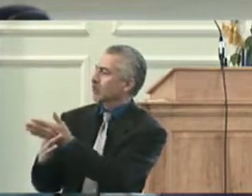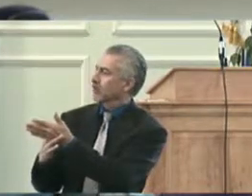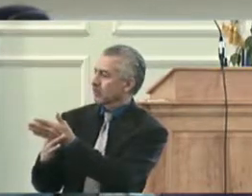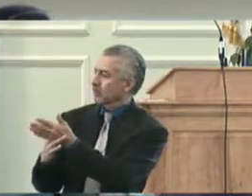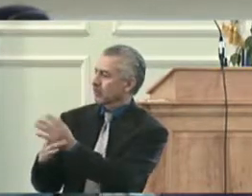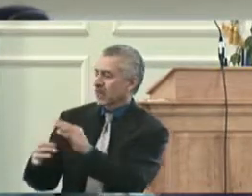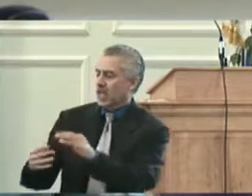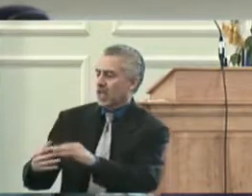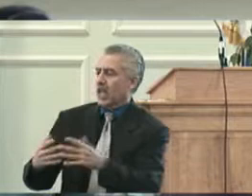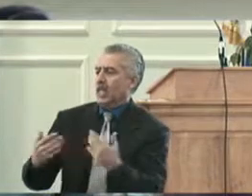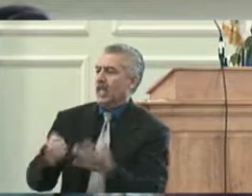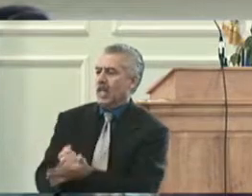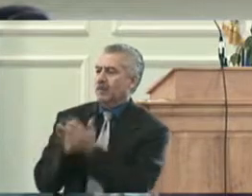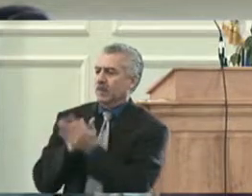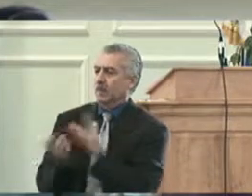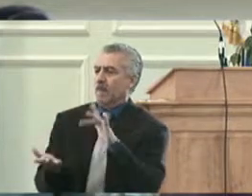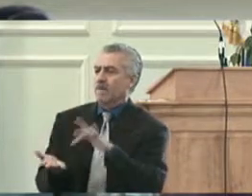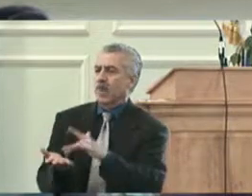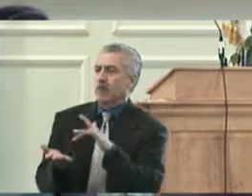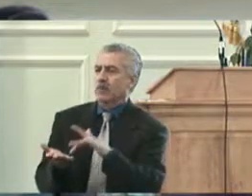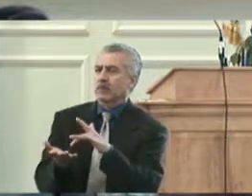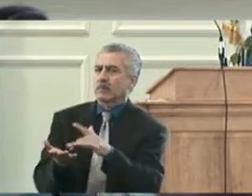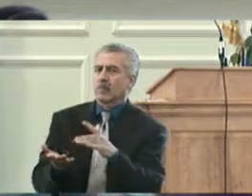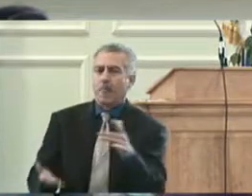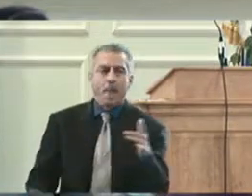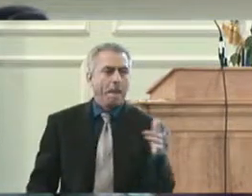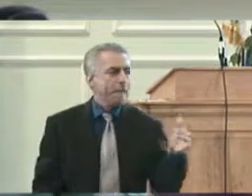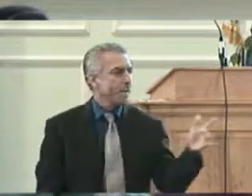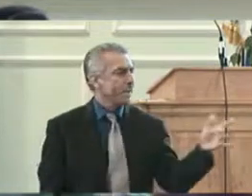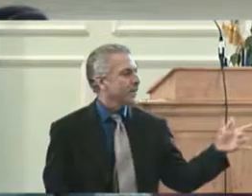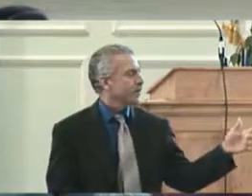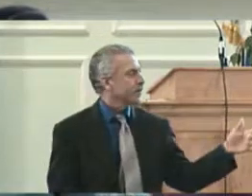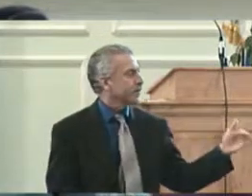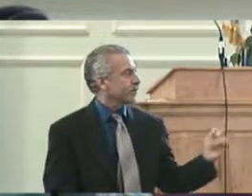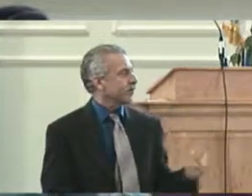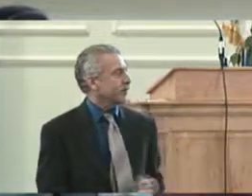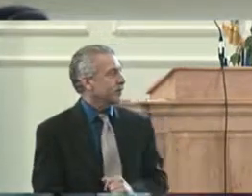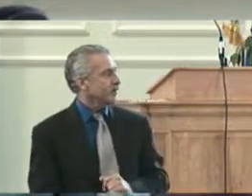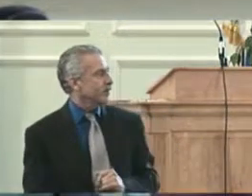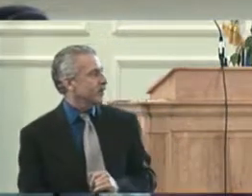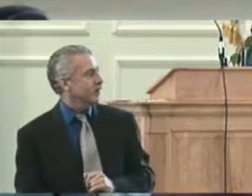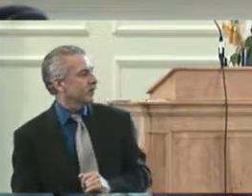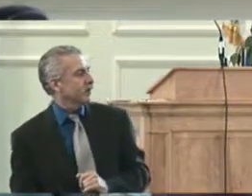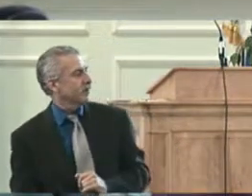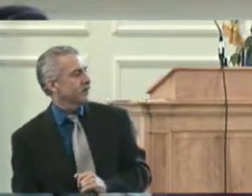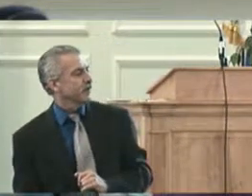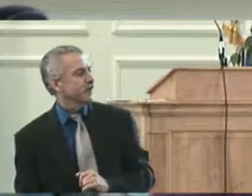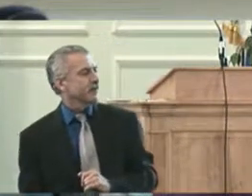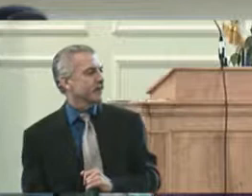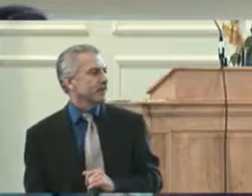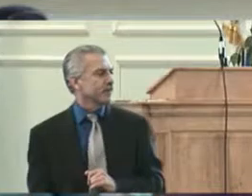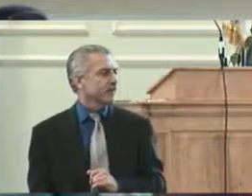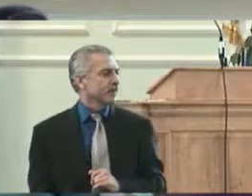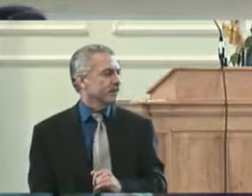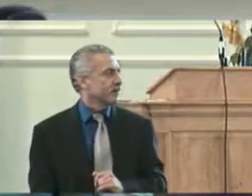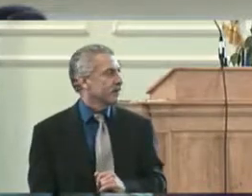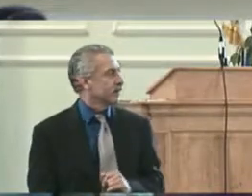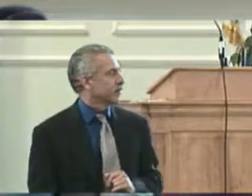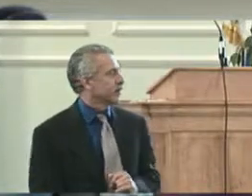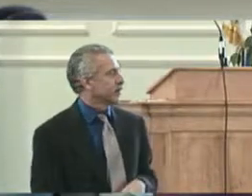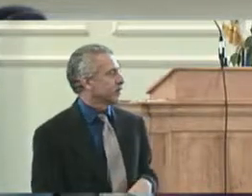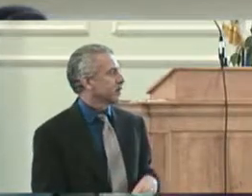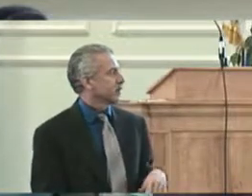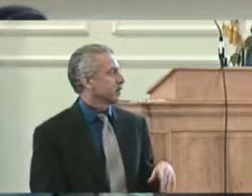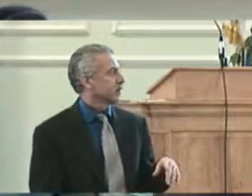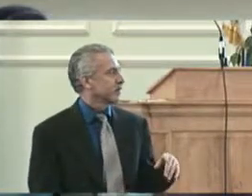of float. There's another creature that I bet you have seen at the creek or the pond, and those are crayfish. Can we see